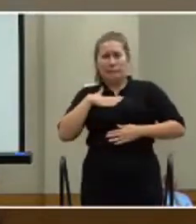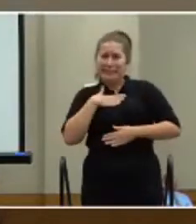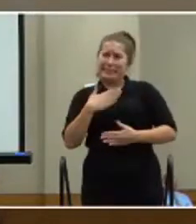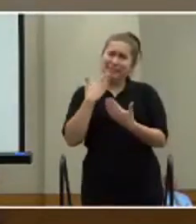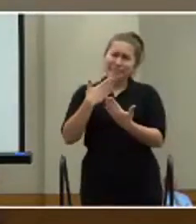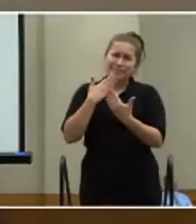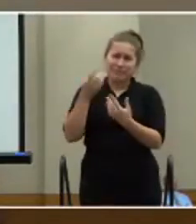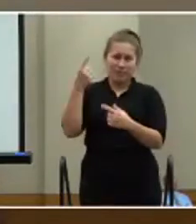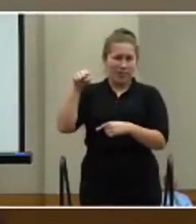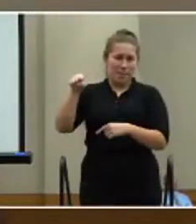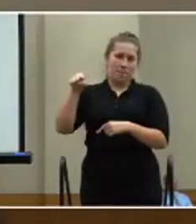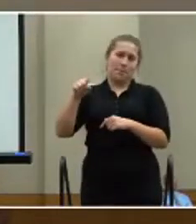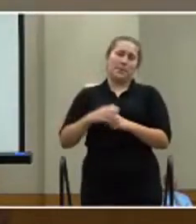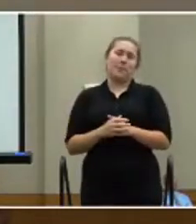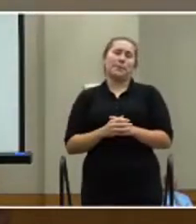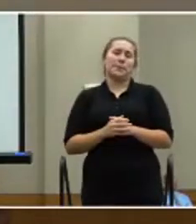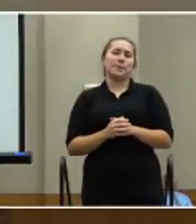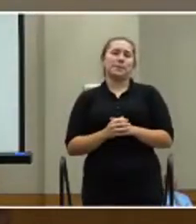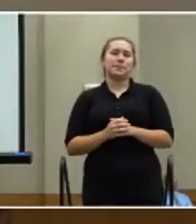gratitude.